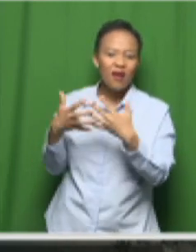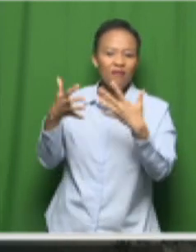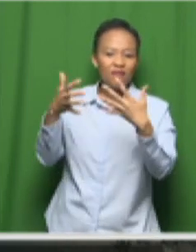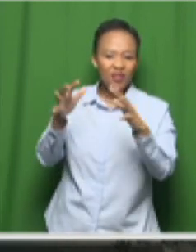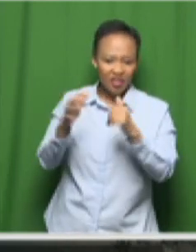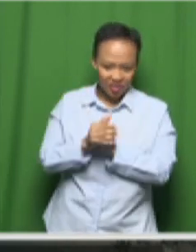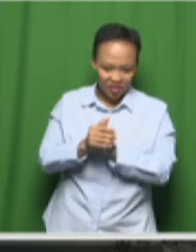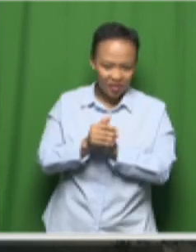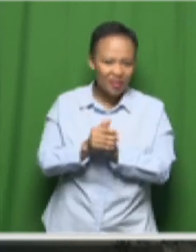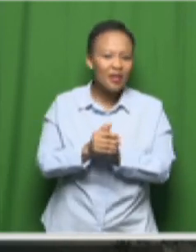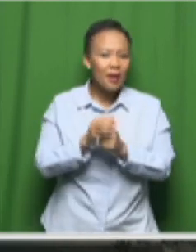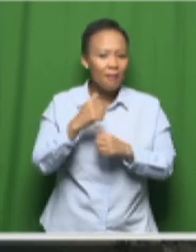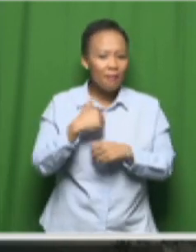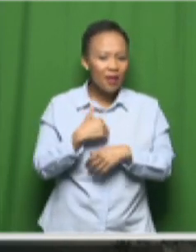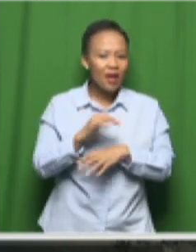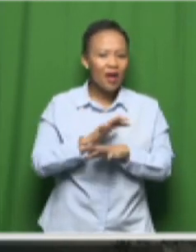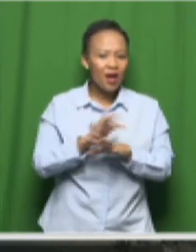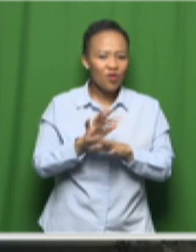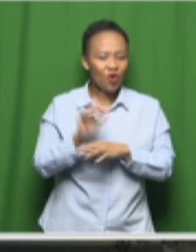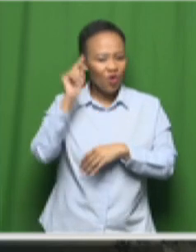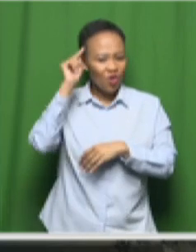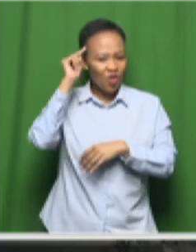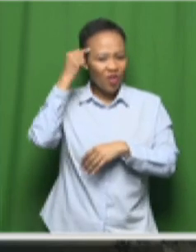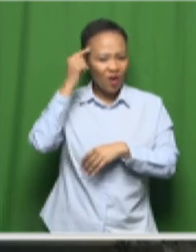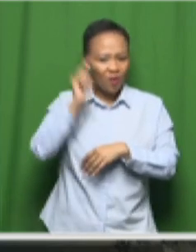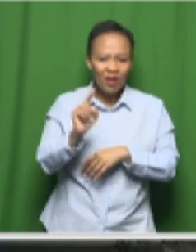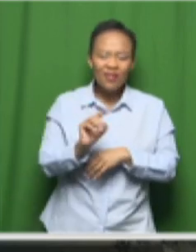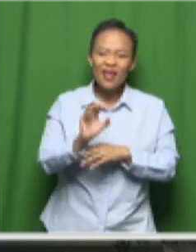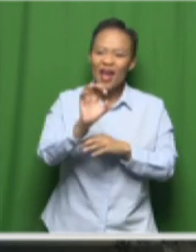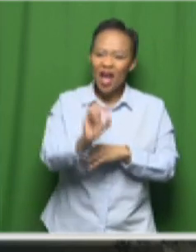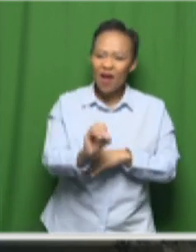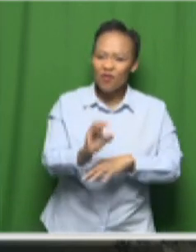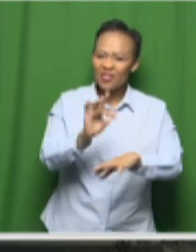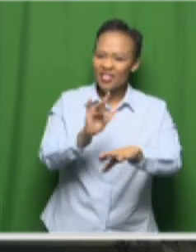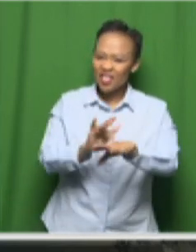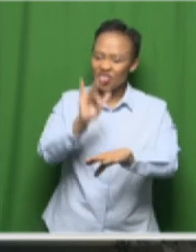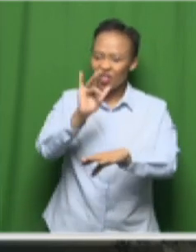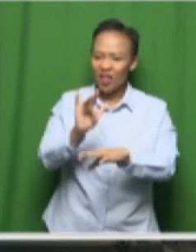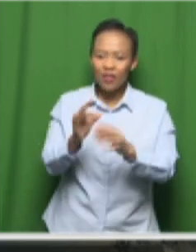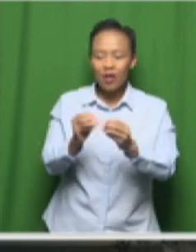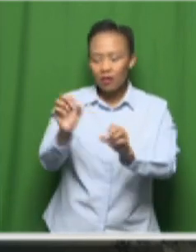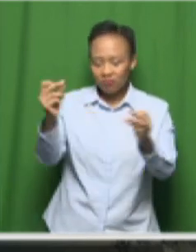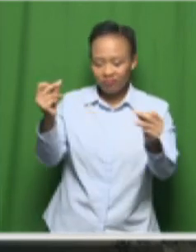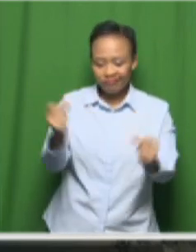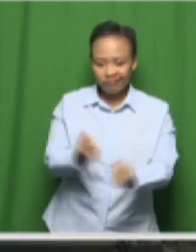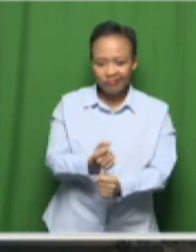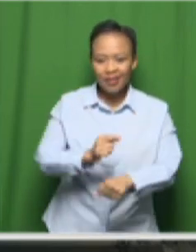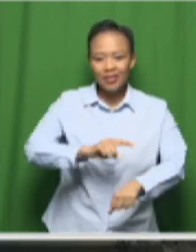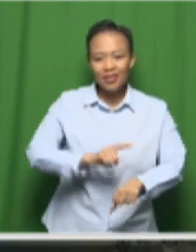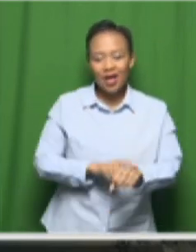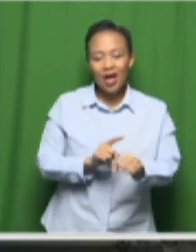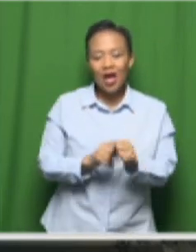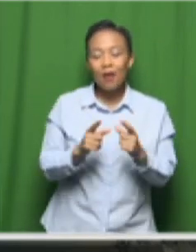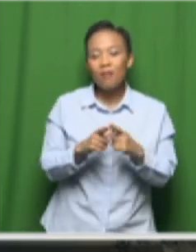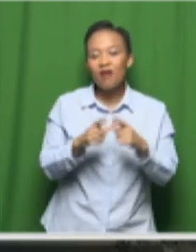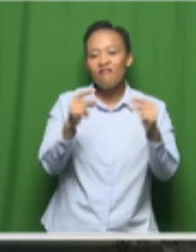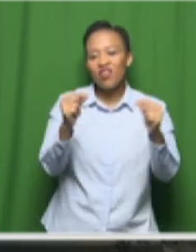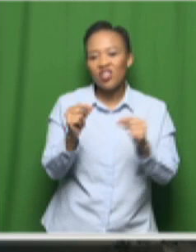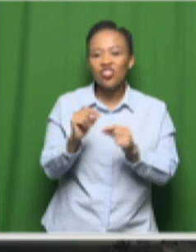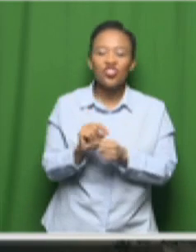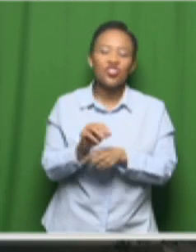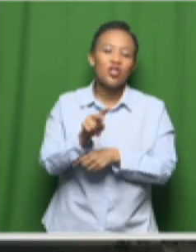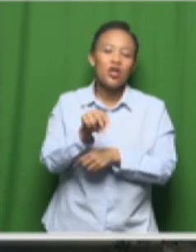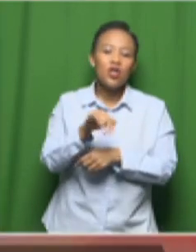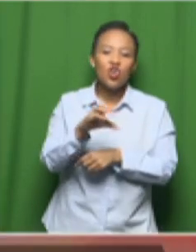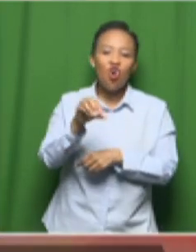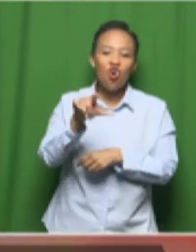to focus on these sensational things, Okay. So we focus on All right, unfortunately we're out of time, Nicole, but lovely chatting to you. Thank you so much for